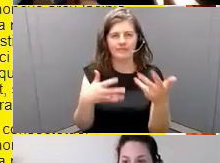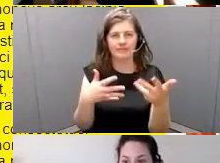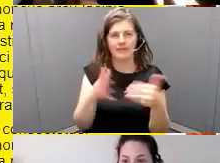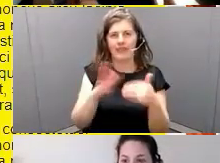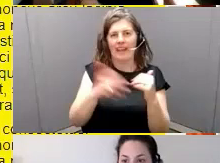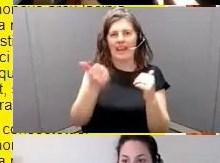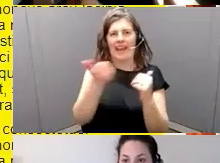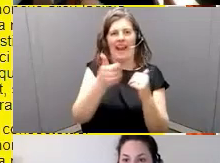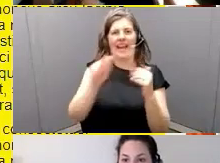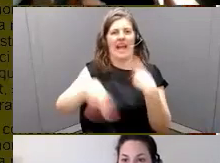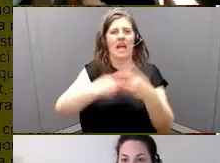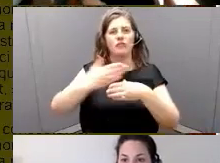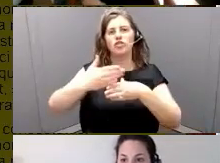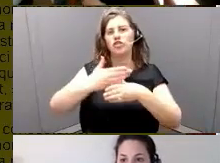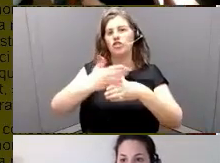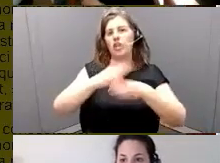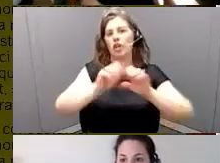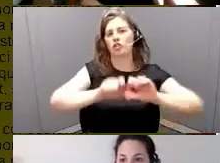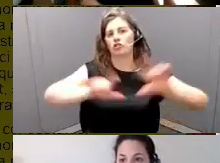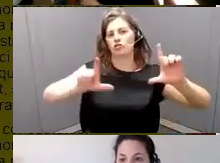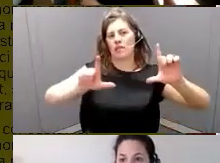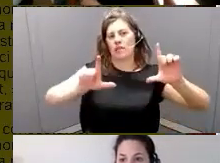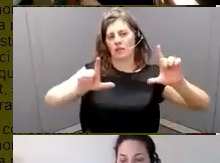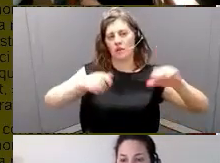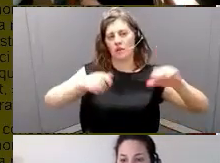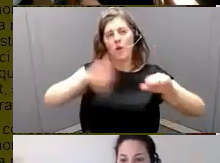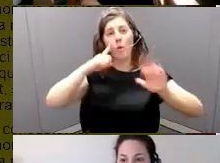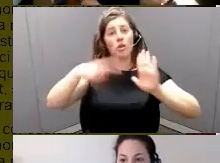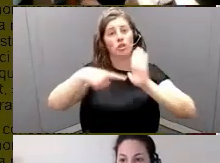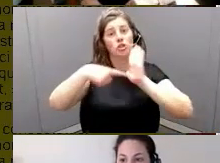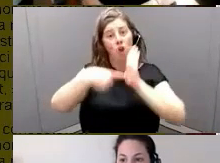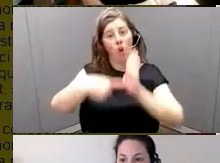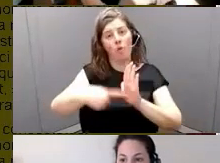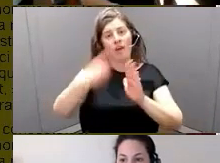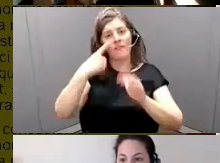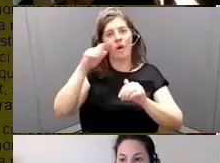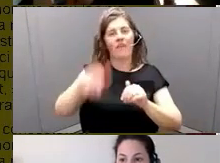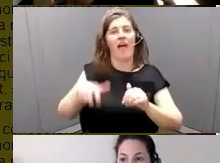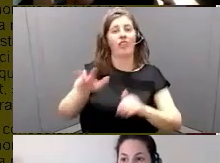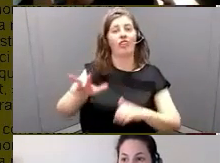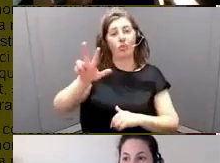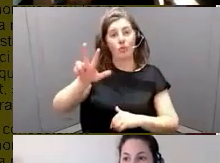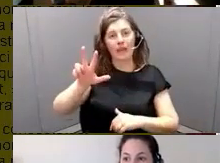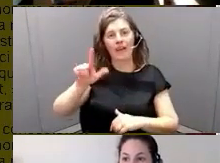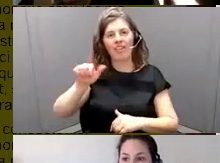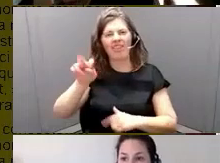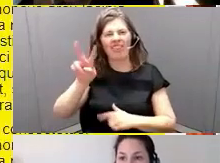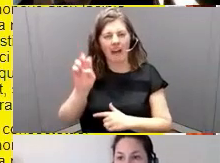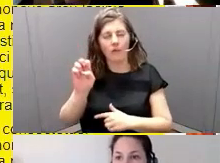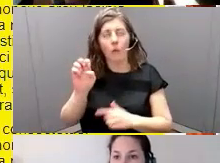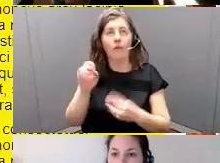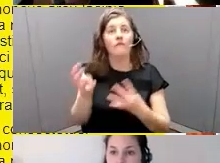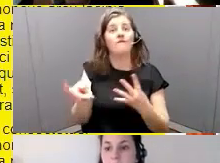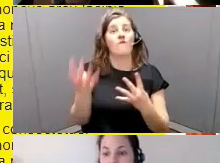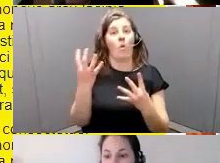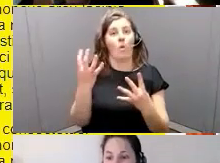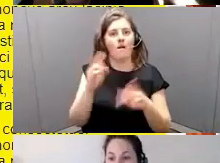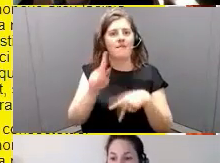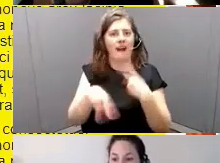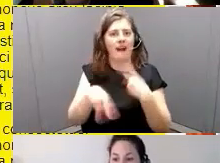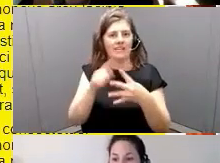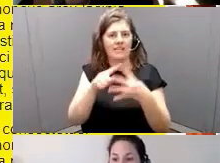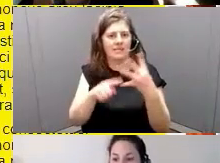any kind of share screen. And we'll show that for the three live kinds of, or the four kinds of